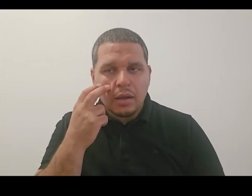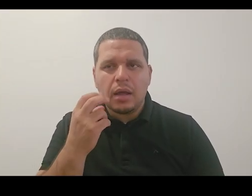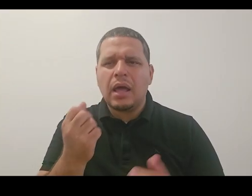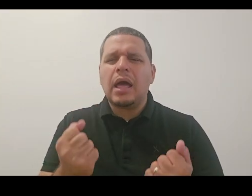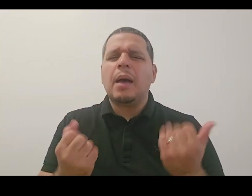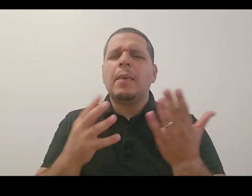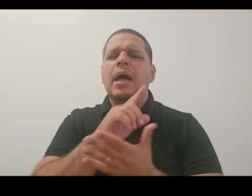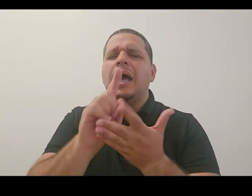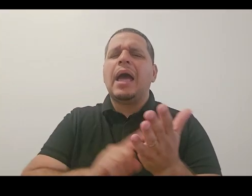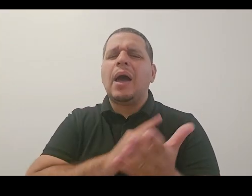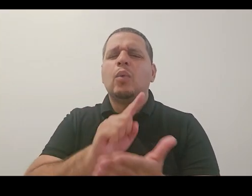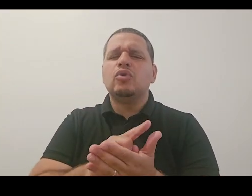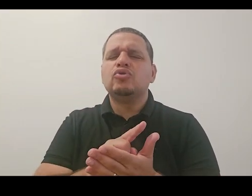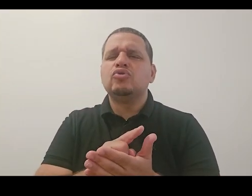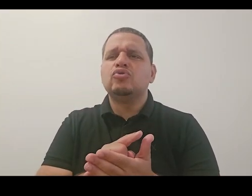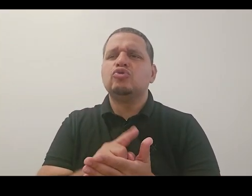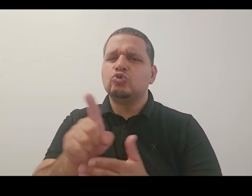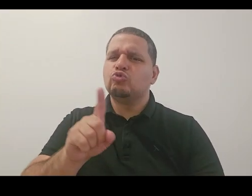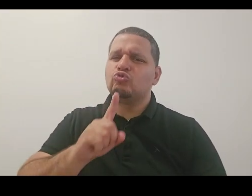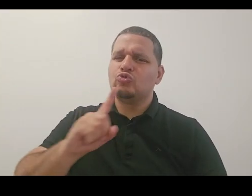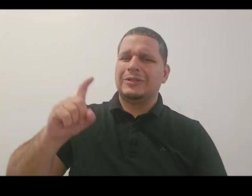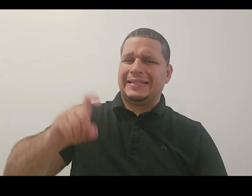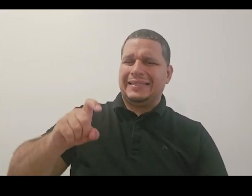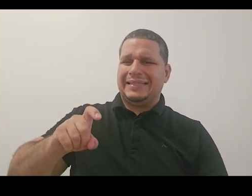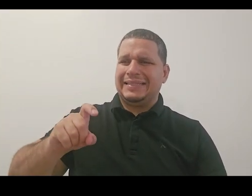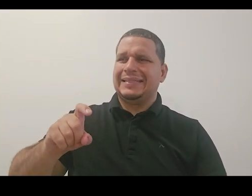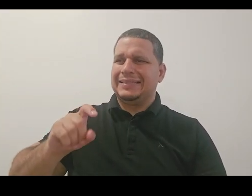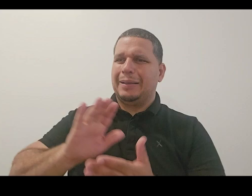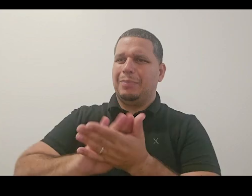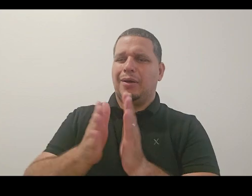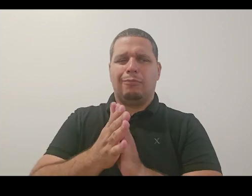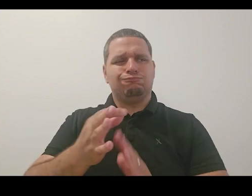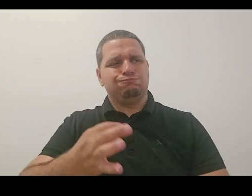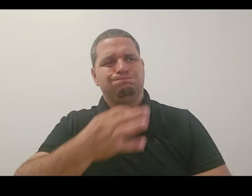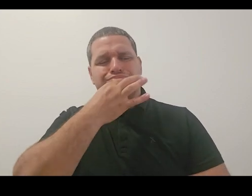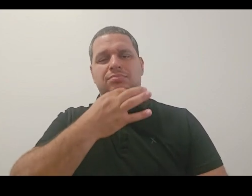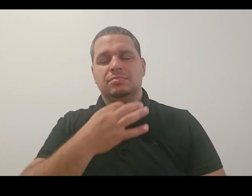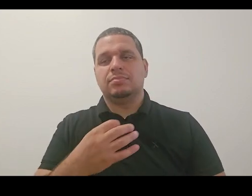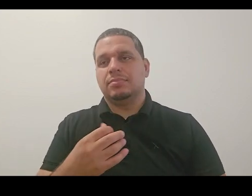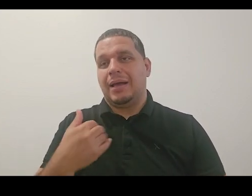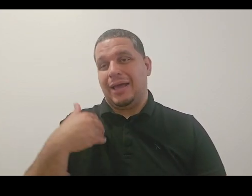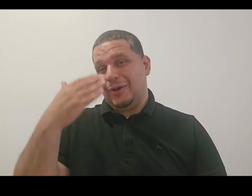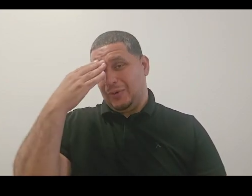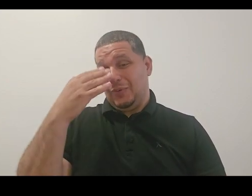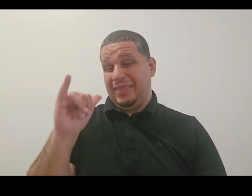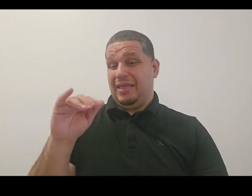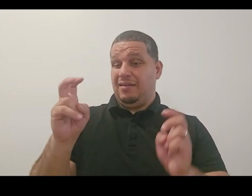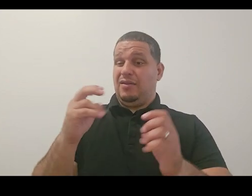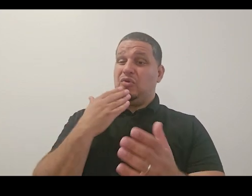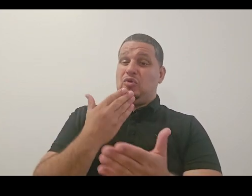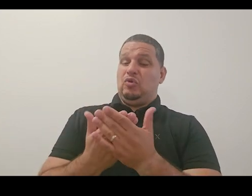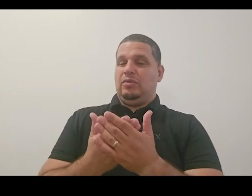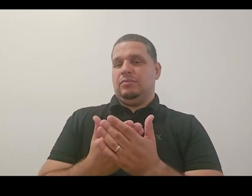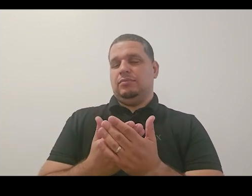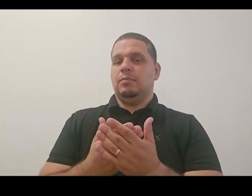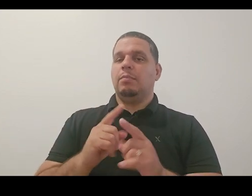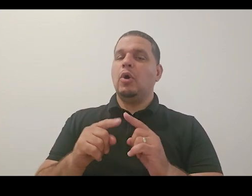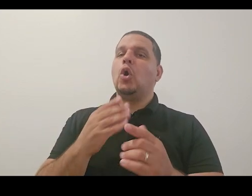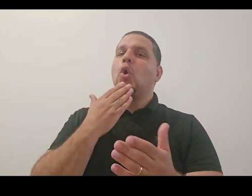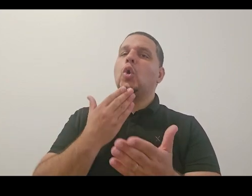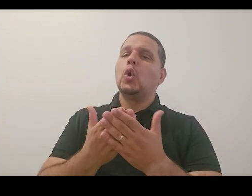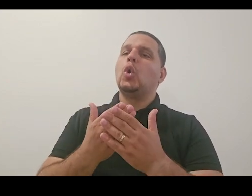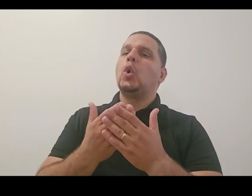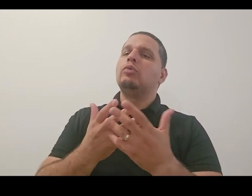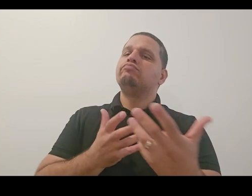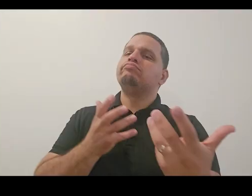the number of hours that you really need to get good, and I know that good is a loaded word, so I'll just say good to